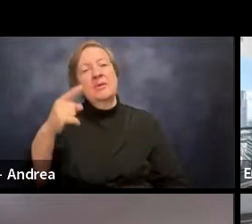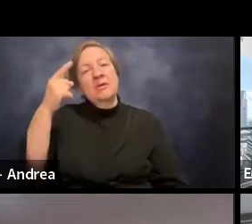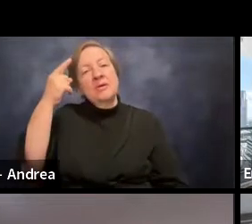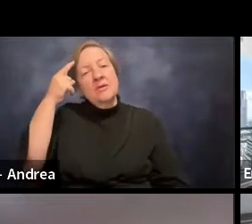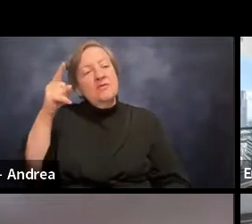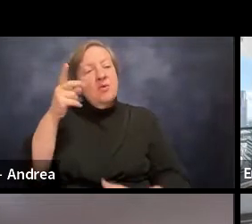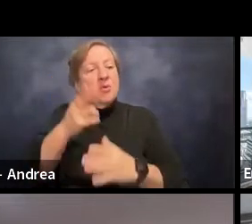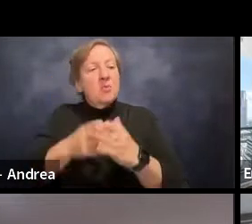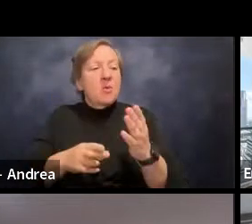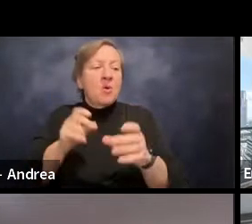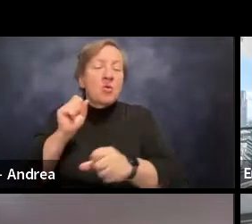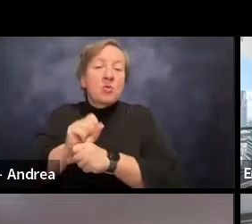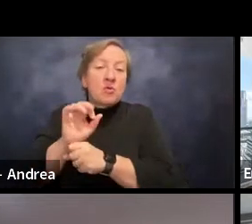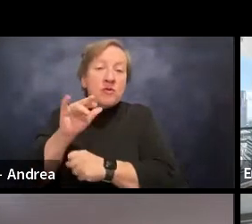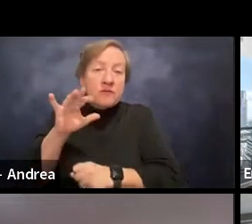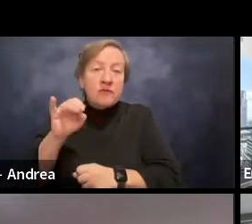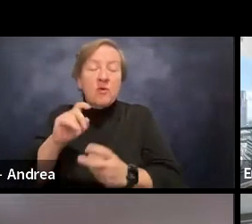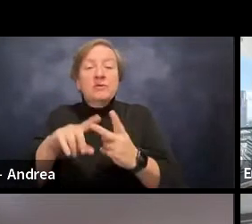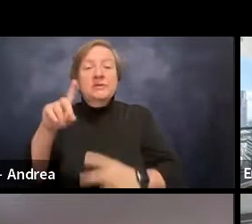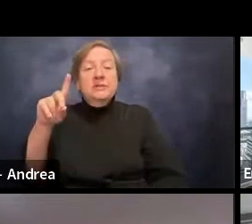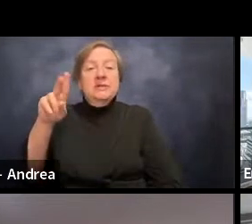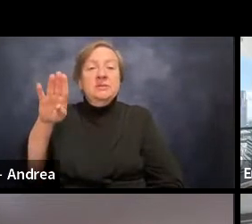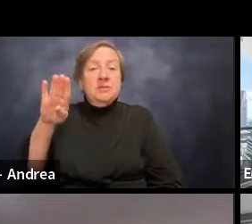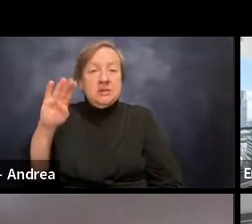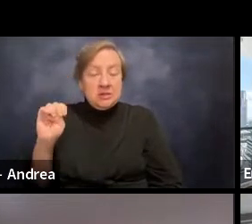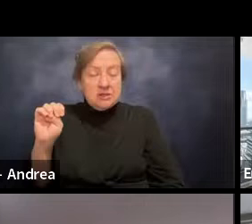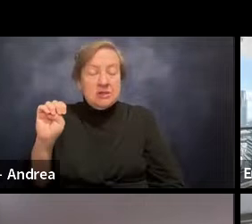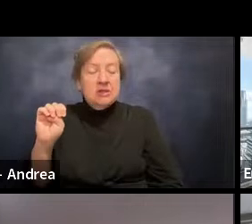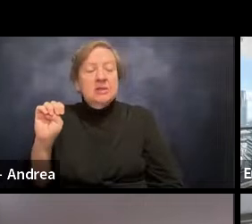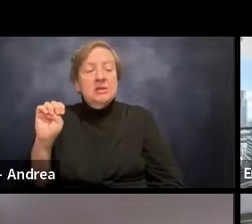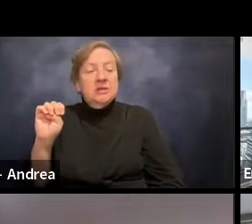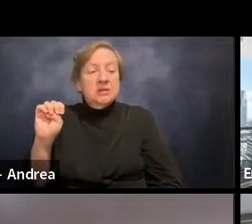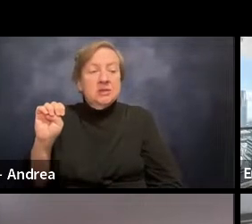both workforce and DBE.